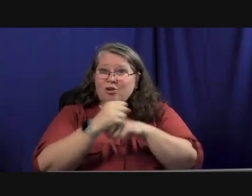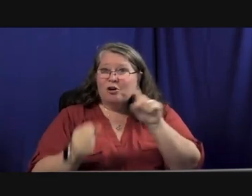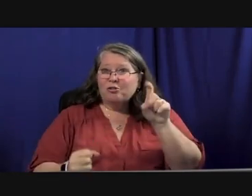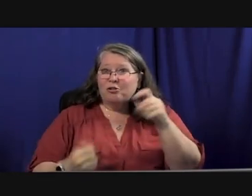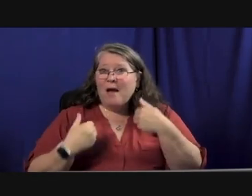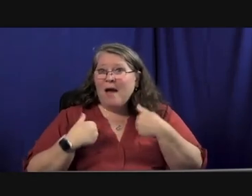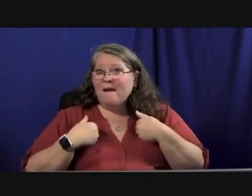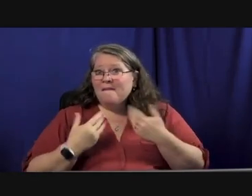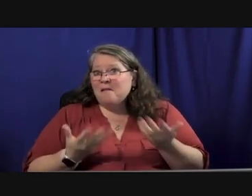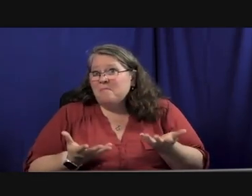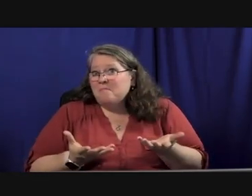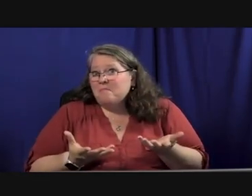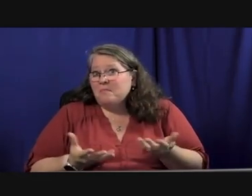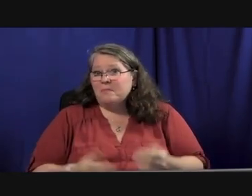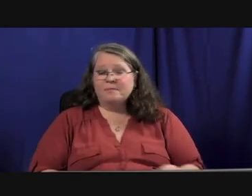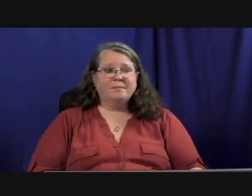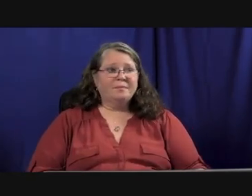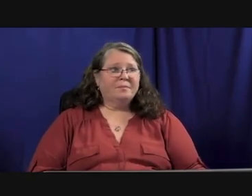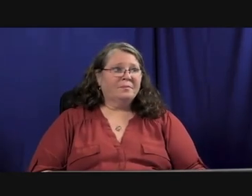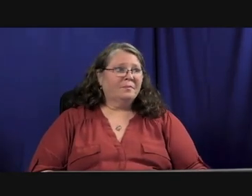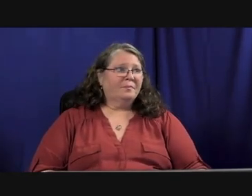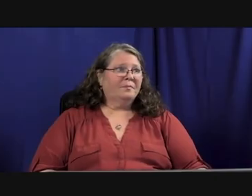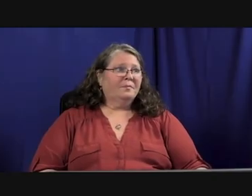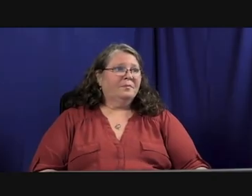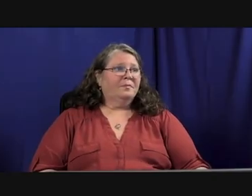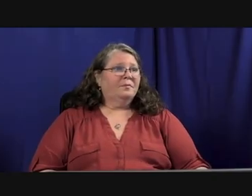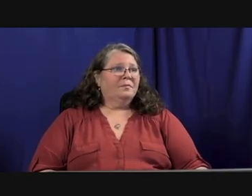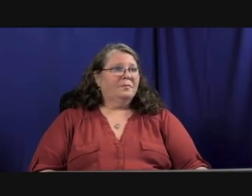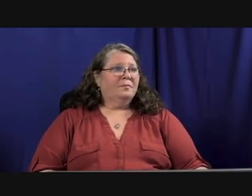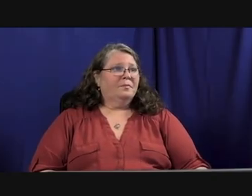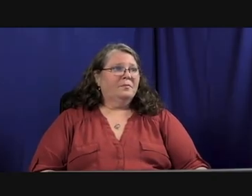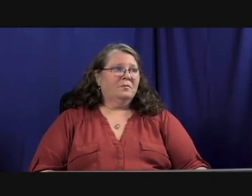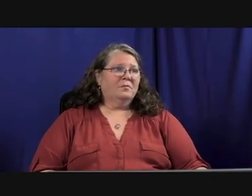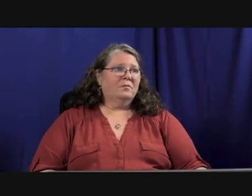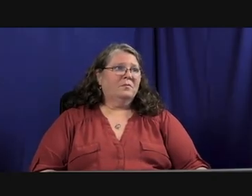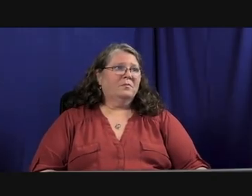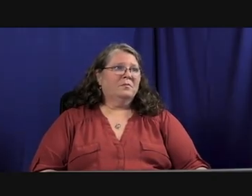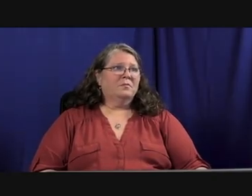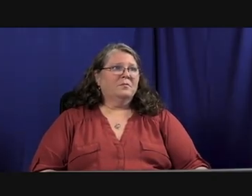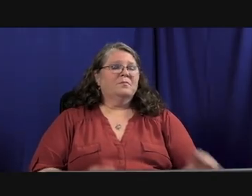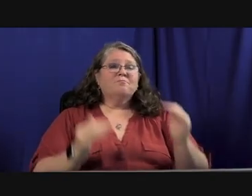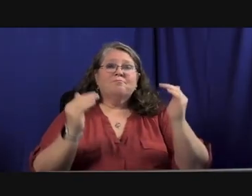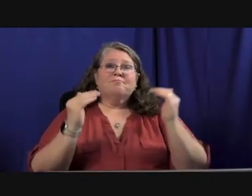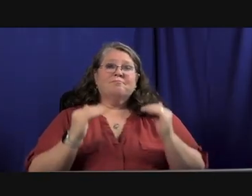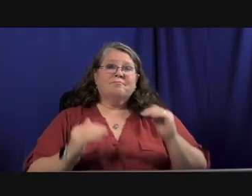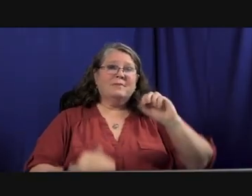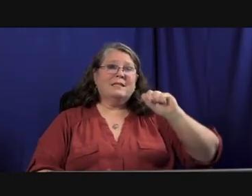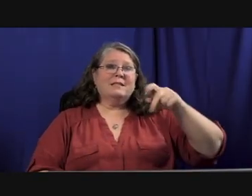grammar structure. Are those things all incorporated? So that's something to think about.